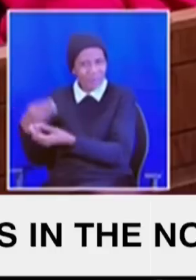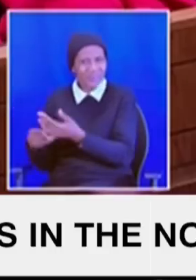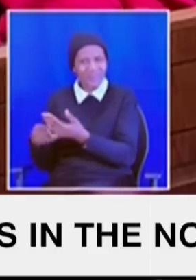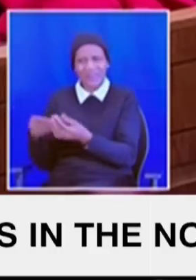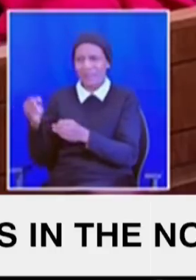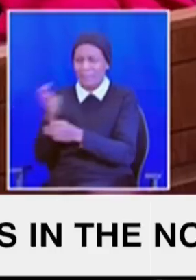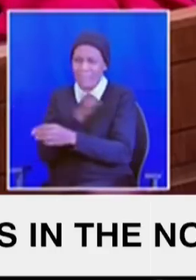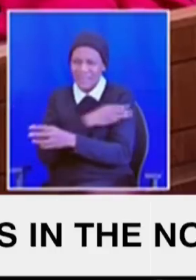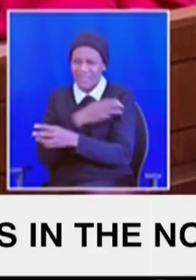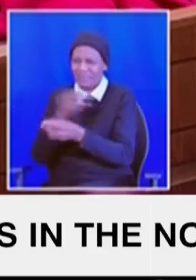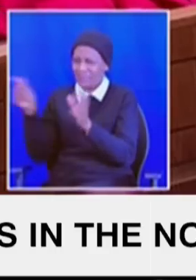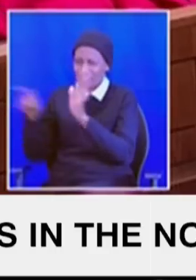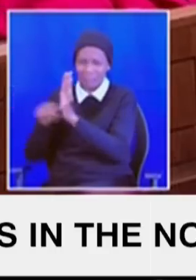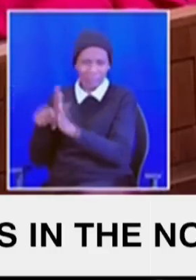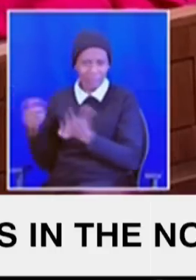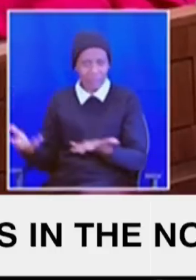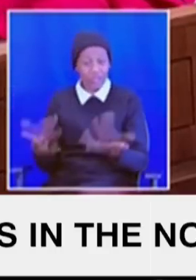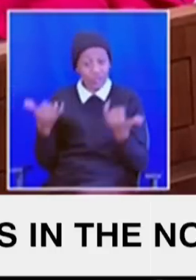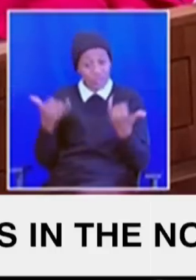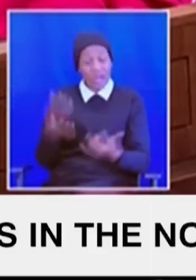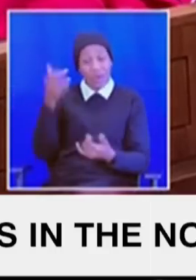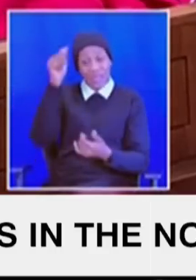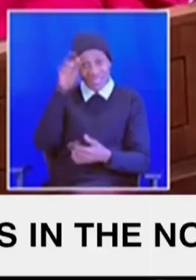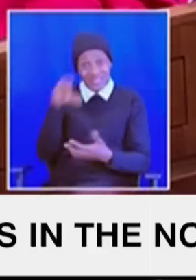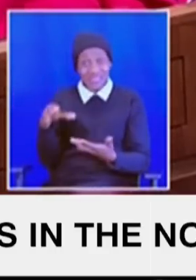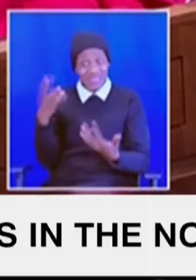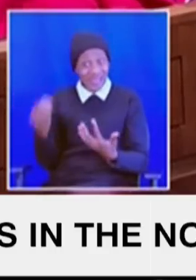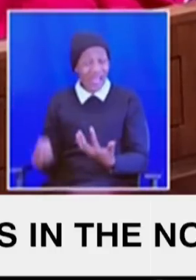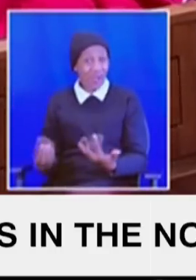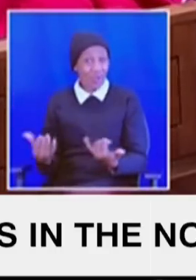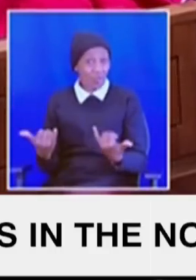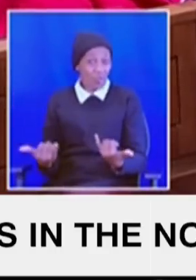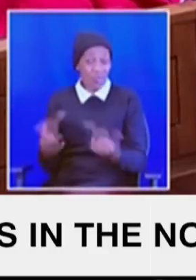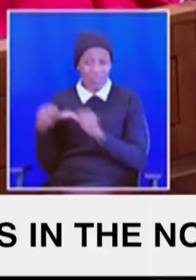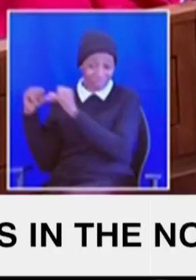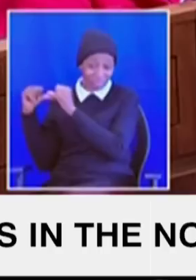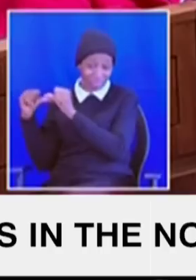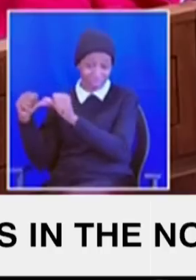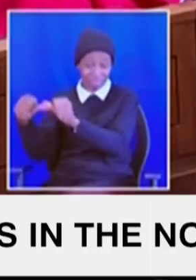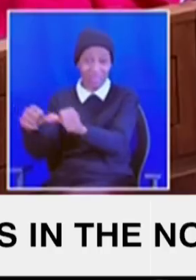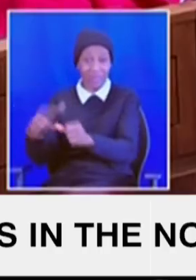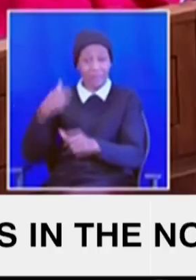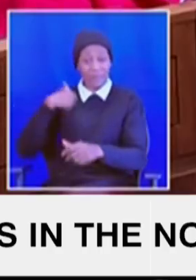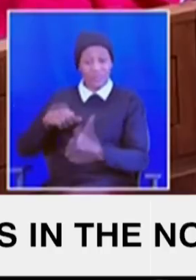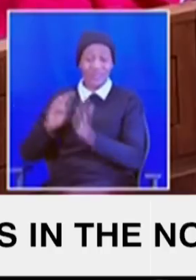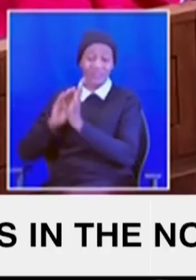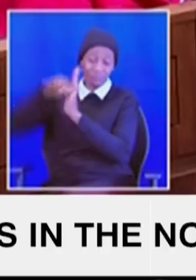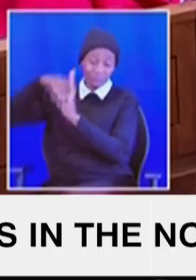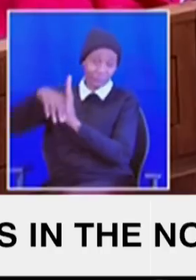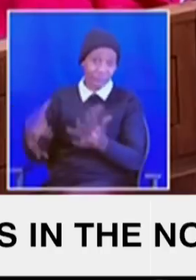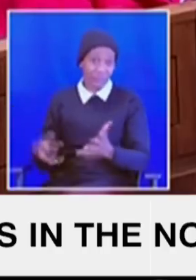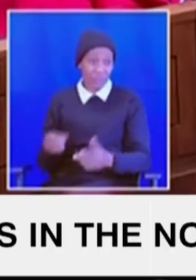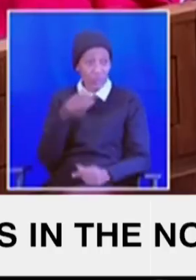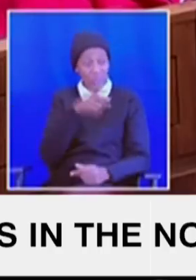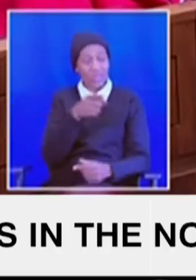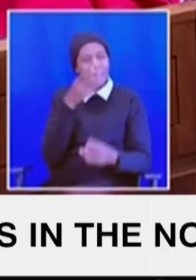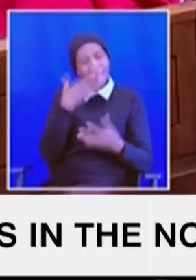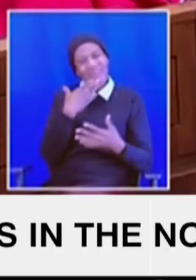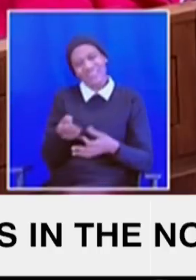outgoing ruling party plagued municipalities for decades? If so, please provide